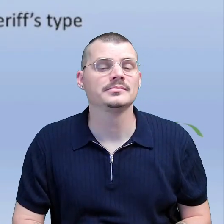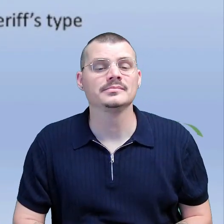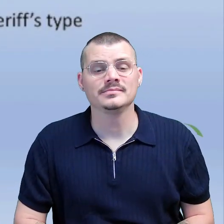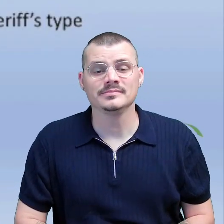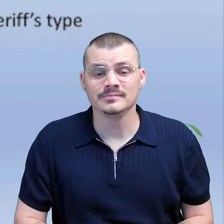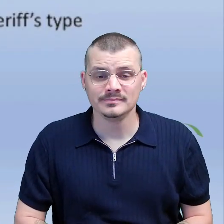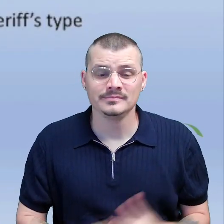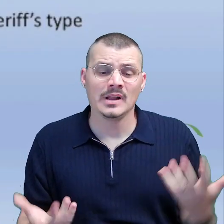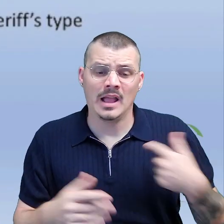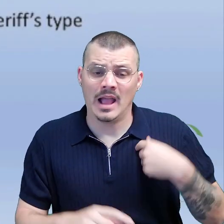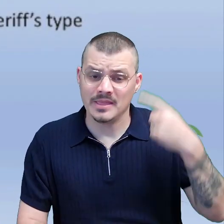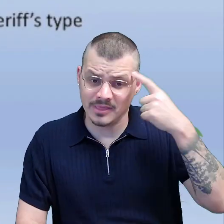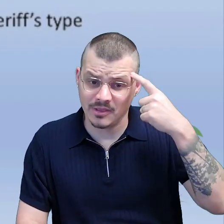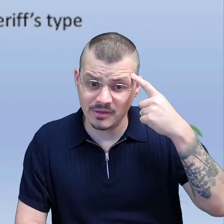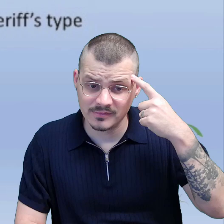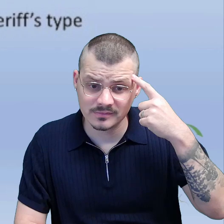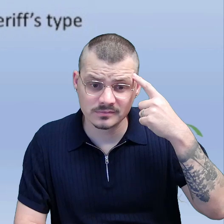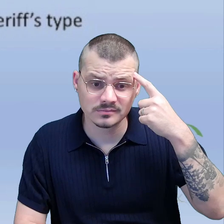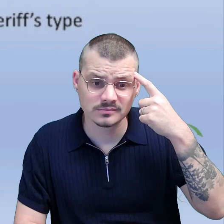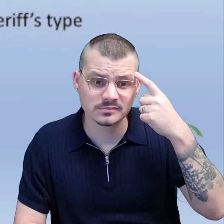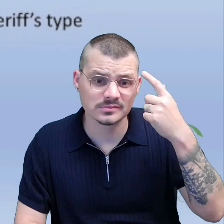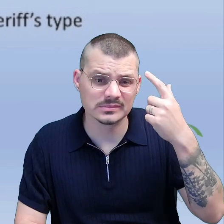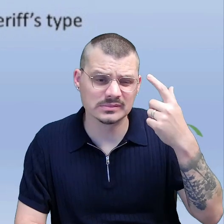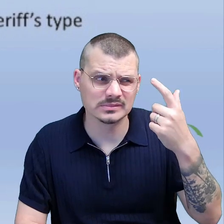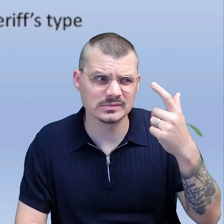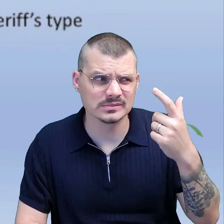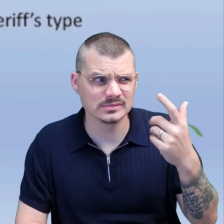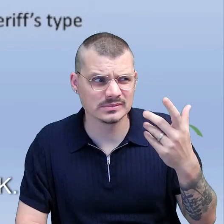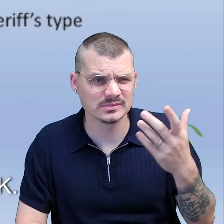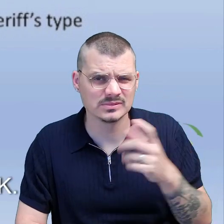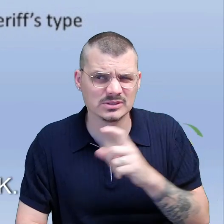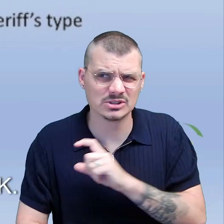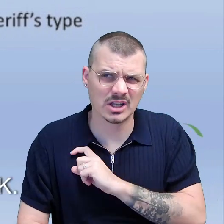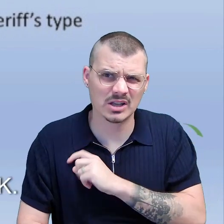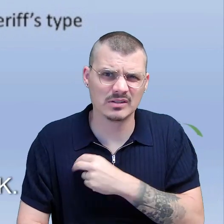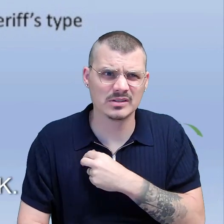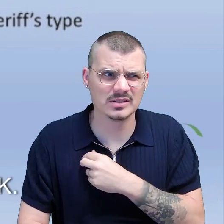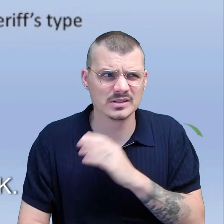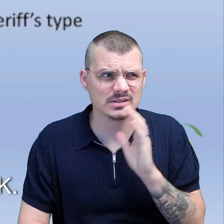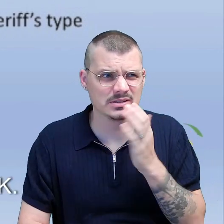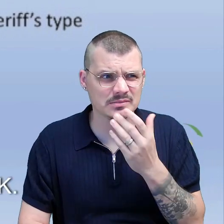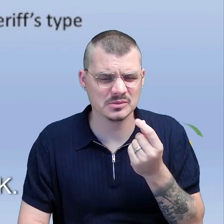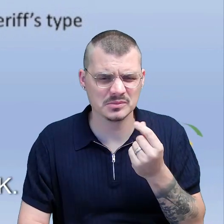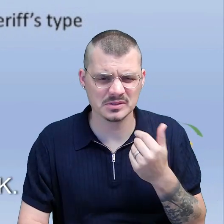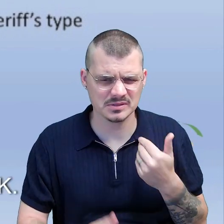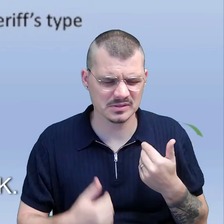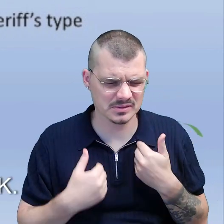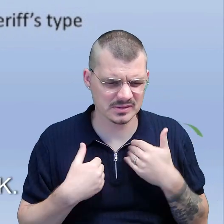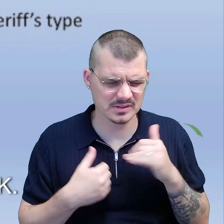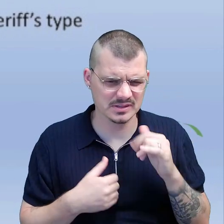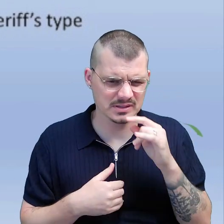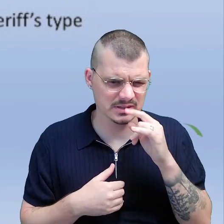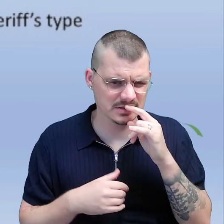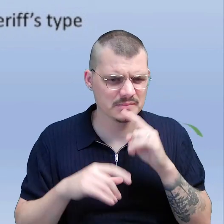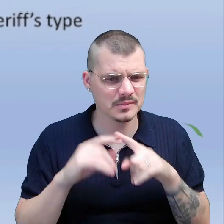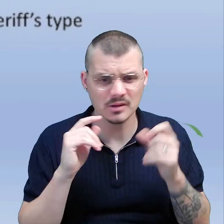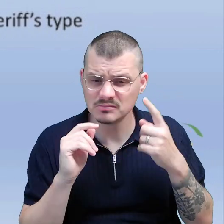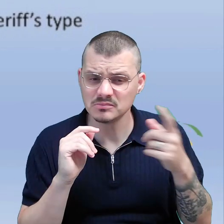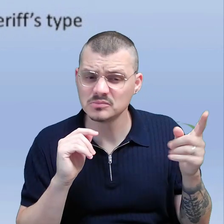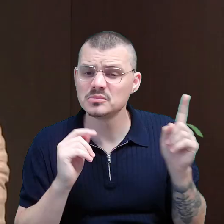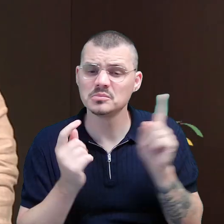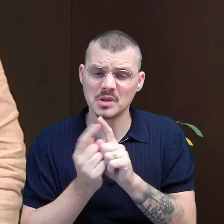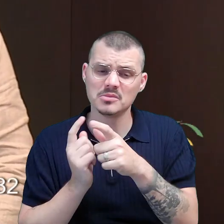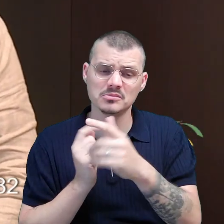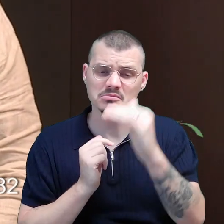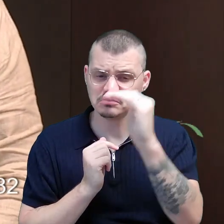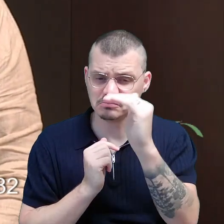And I thought, that seems a little bit regressive, but okay. And sure enough, he was